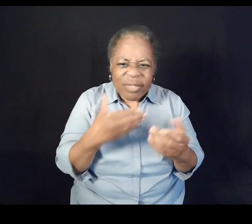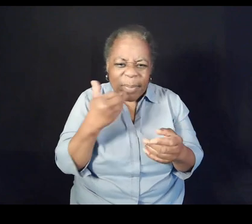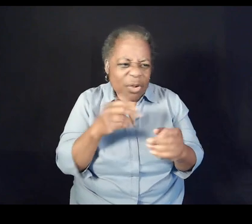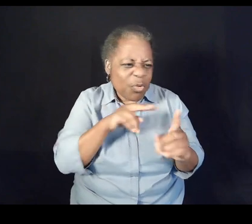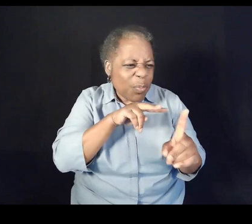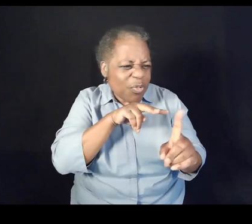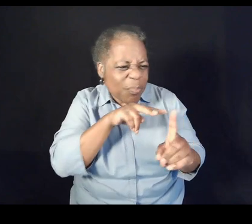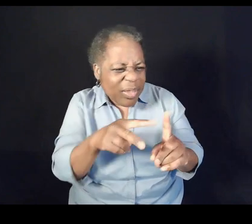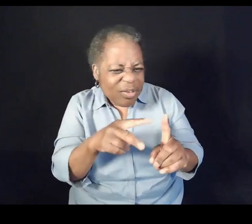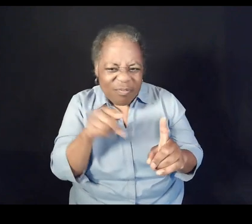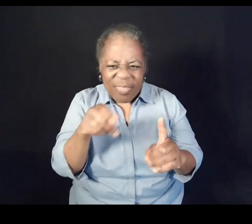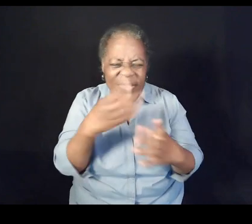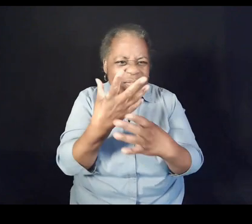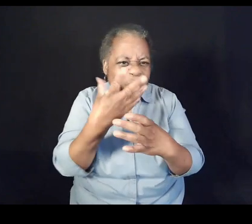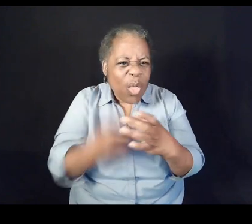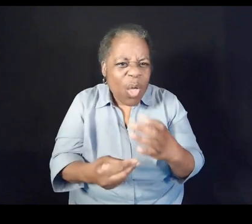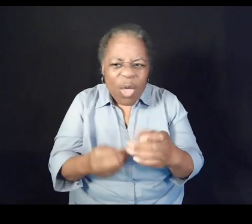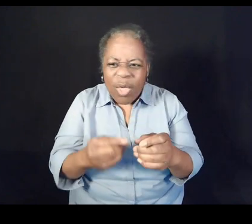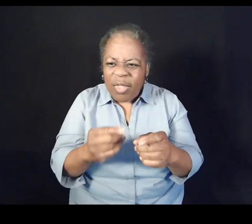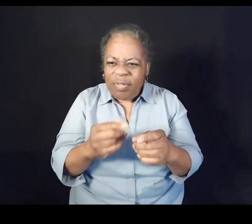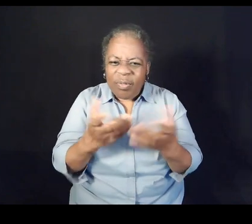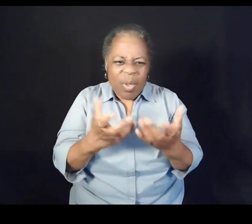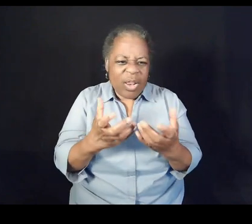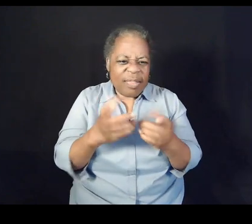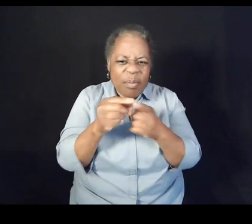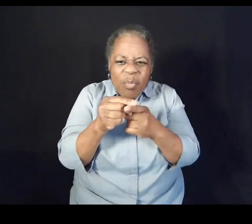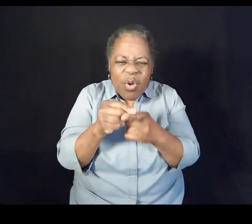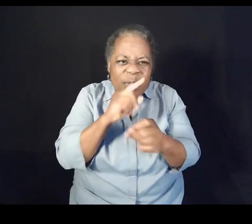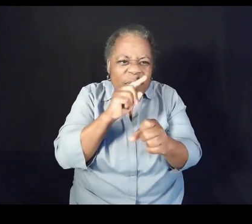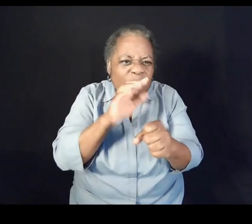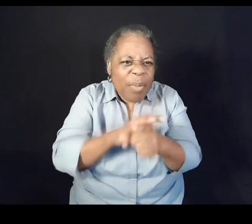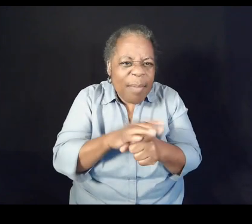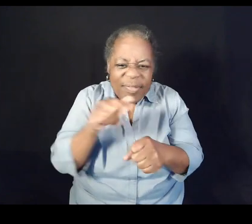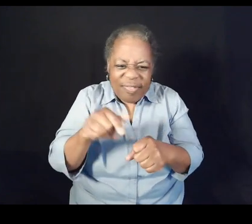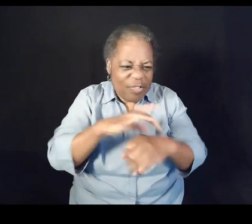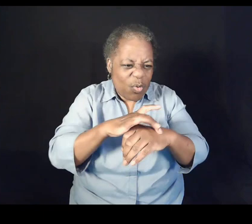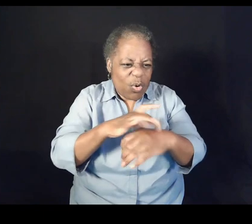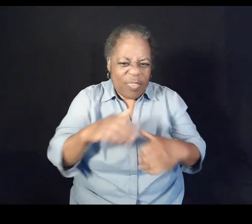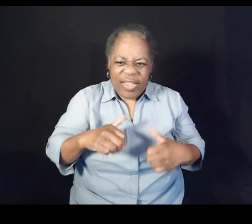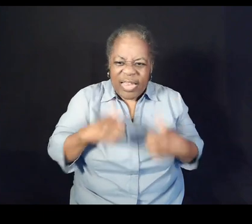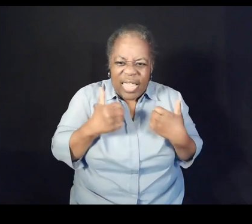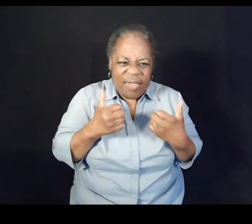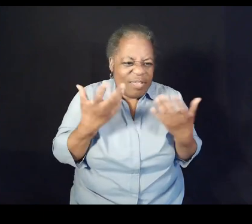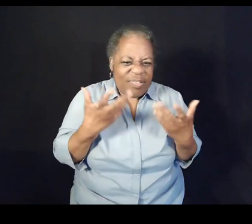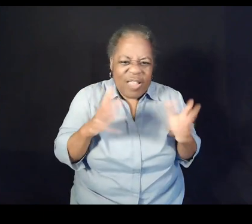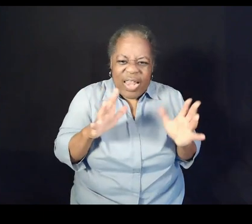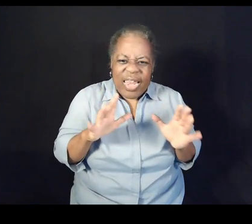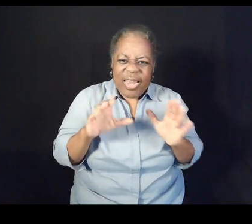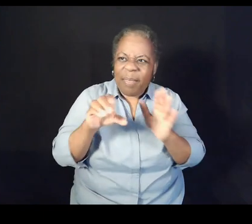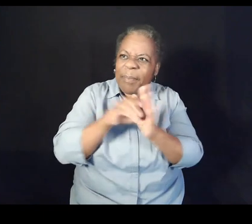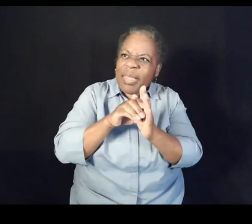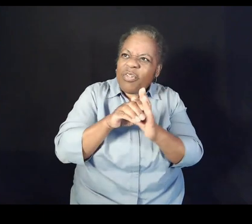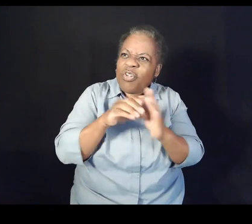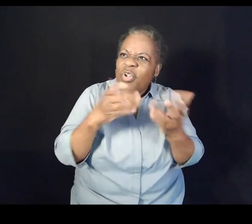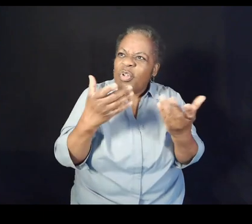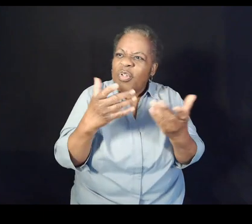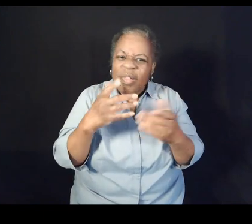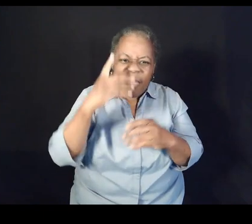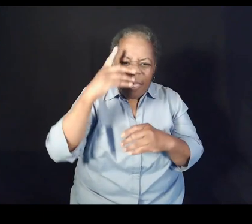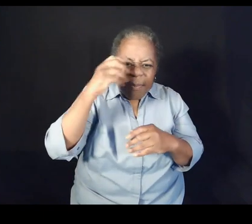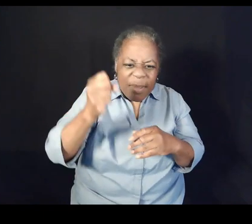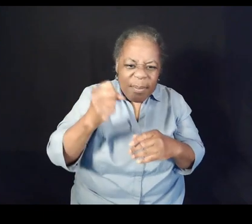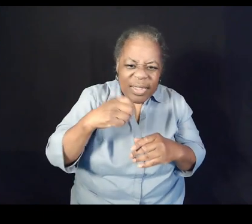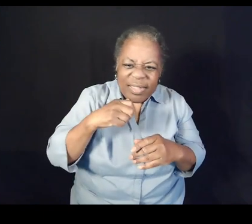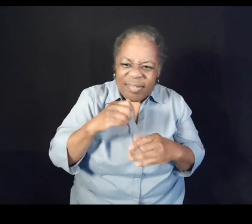of promise that this earthly life isn't all there is, that the pictures on the wall, the memories in their hearts weren't all that was left of